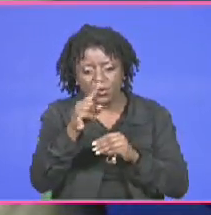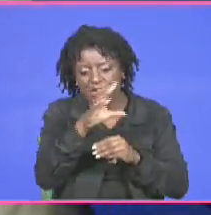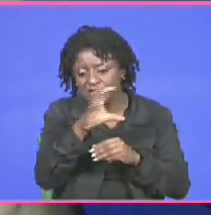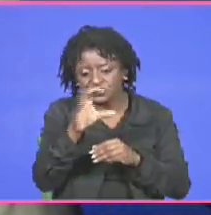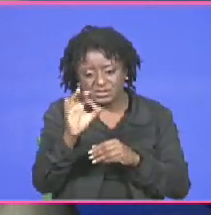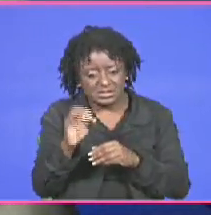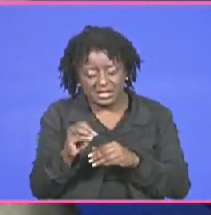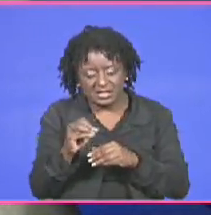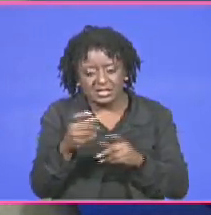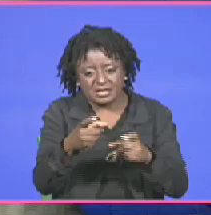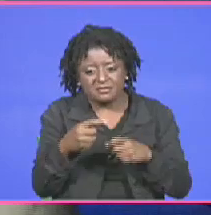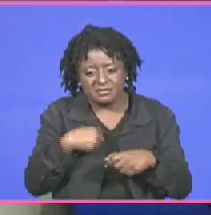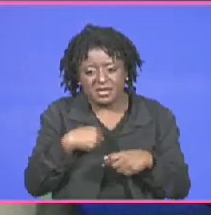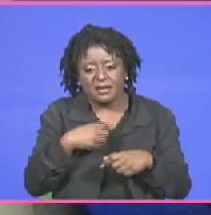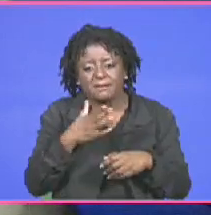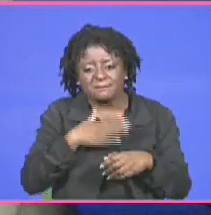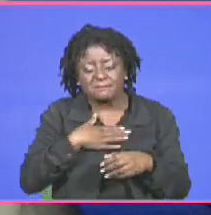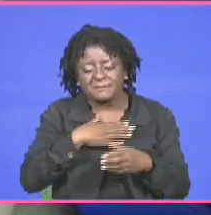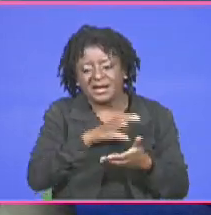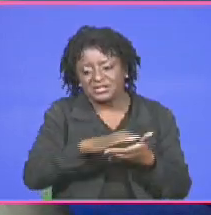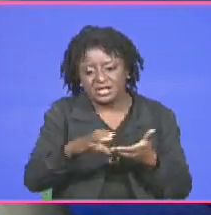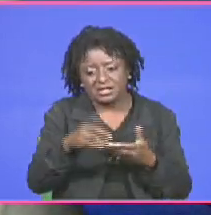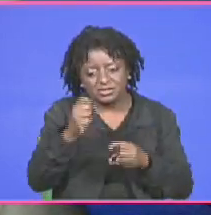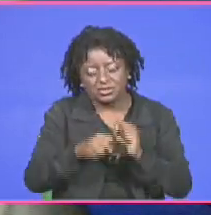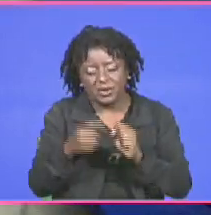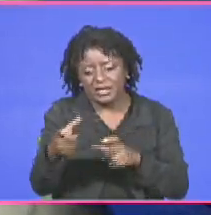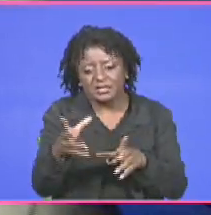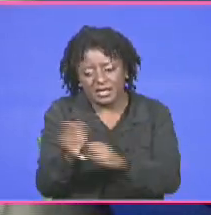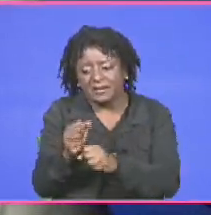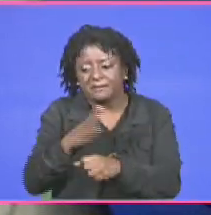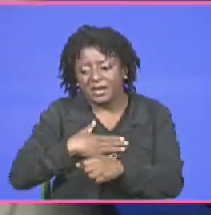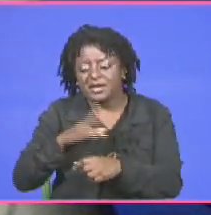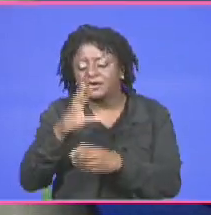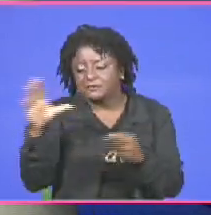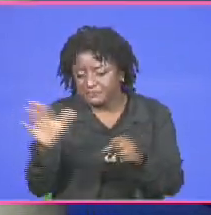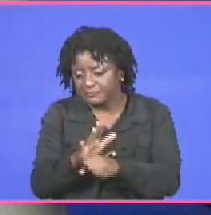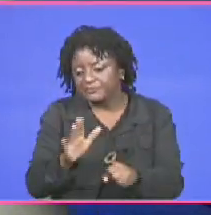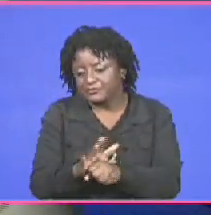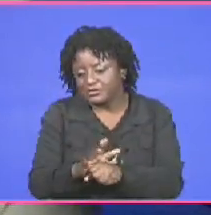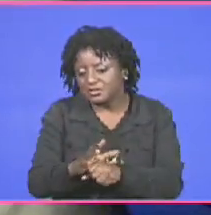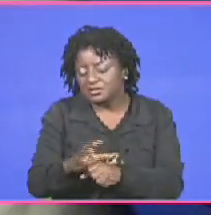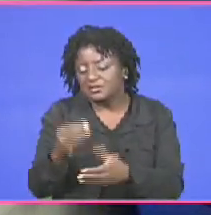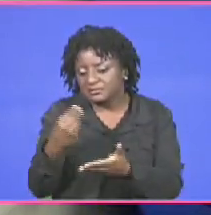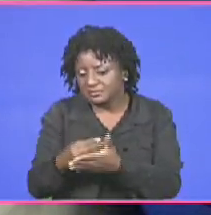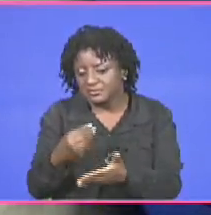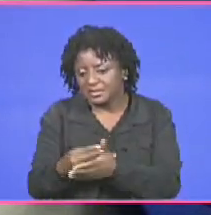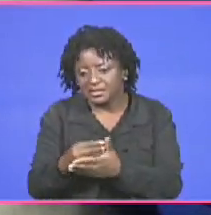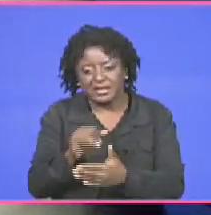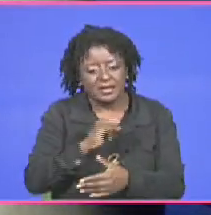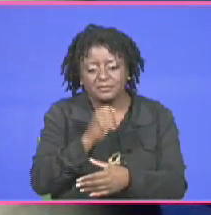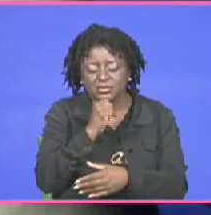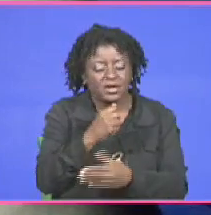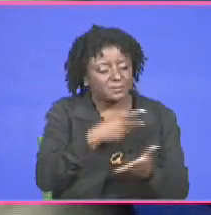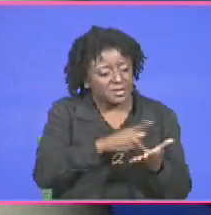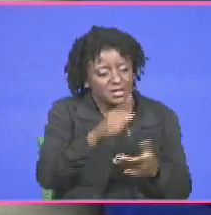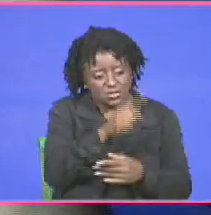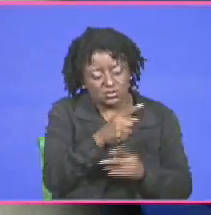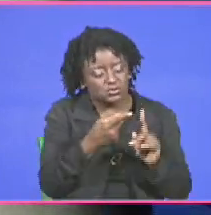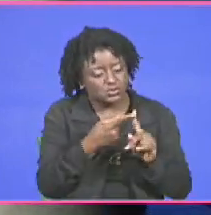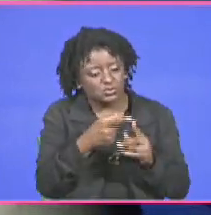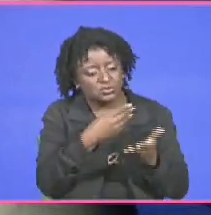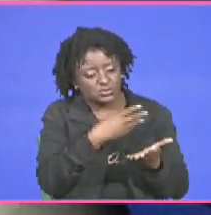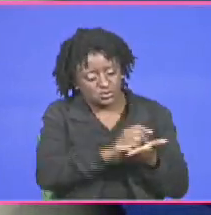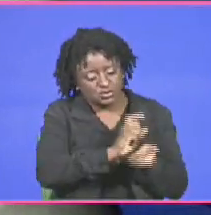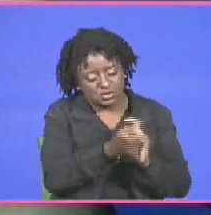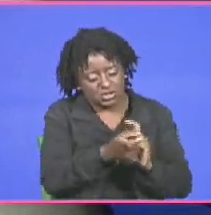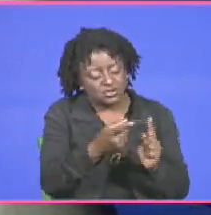carry back the claim so he can pay me my $200 or give me the $200 that he told you to give me. I'm not paying you the cash Clint check. Clint said